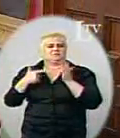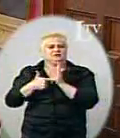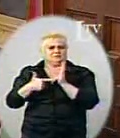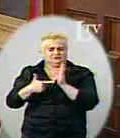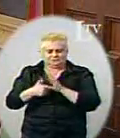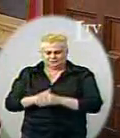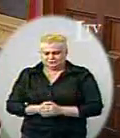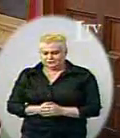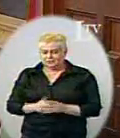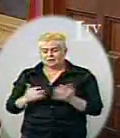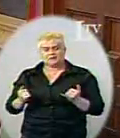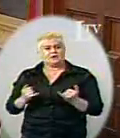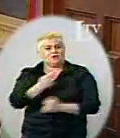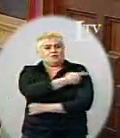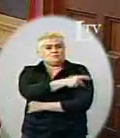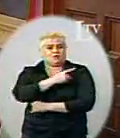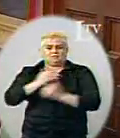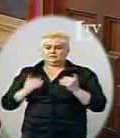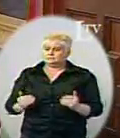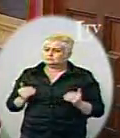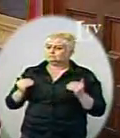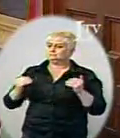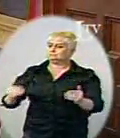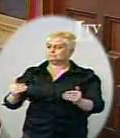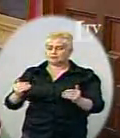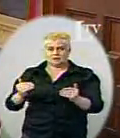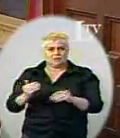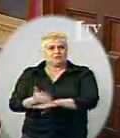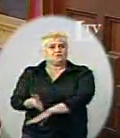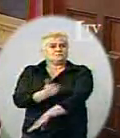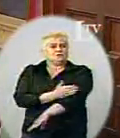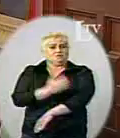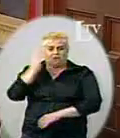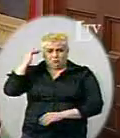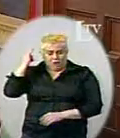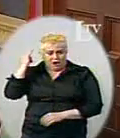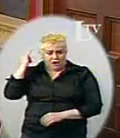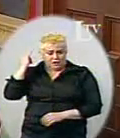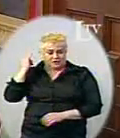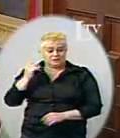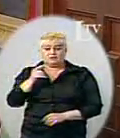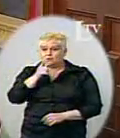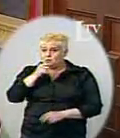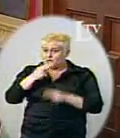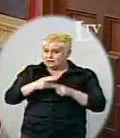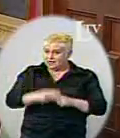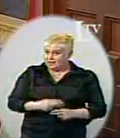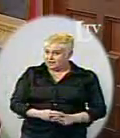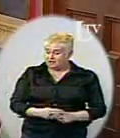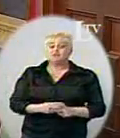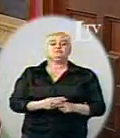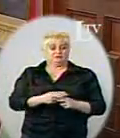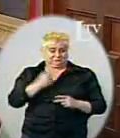can move forward in confidence because of the contributions of people such as these.